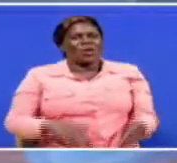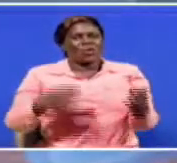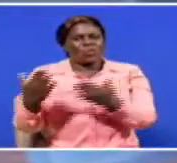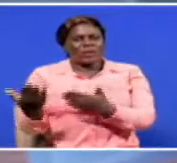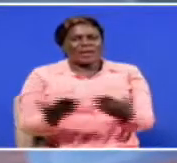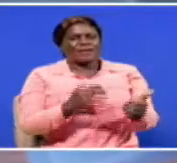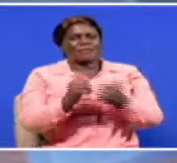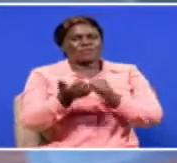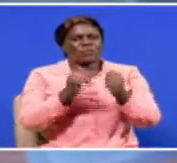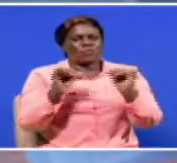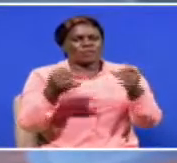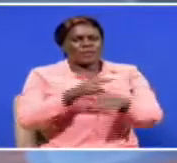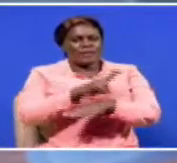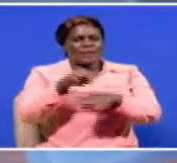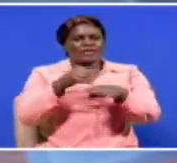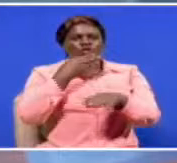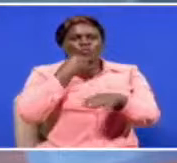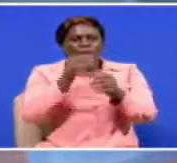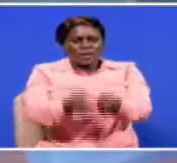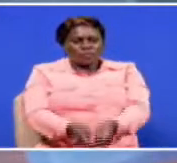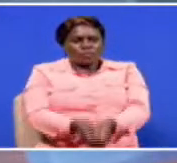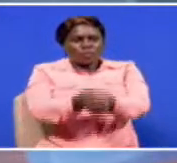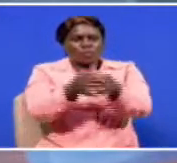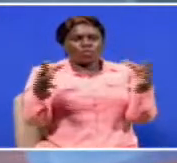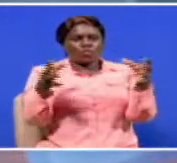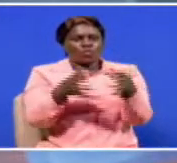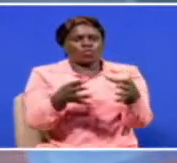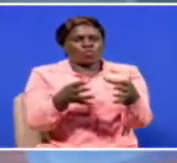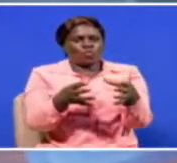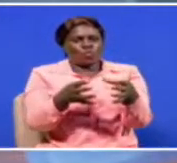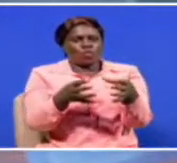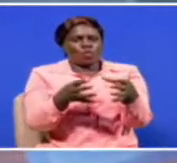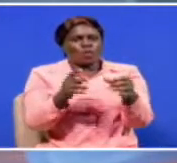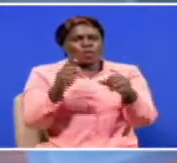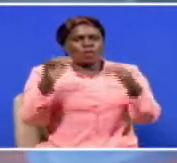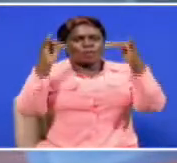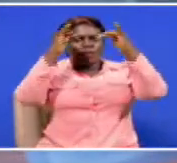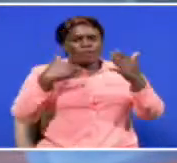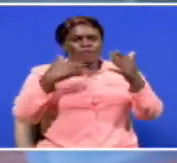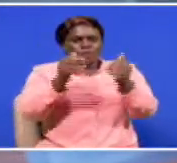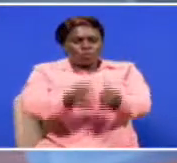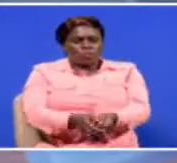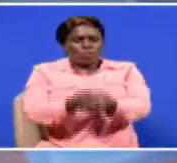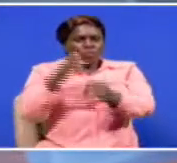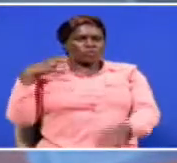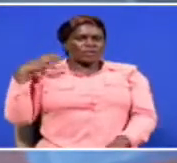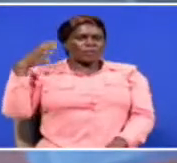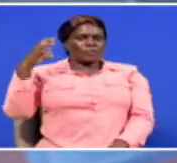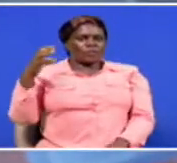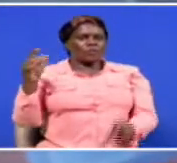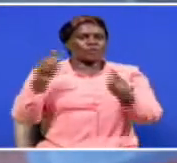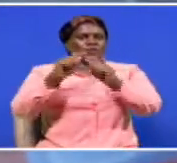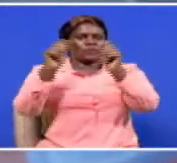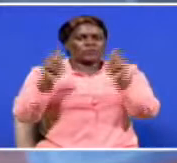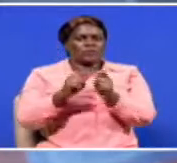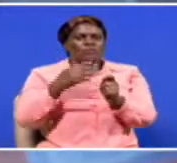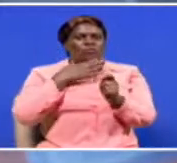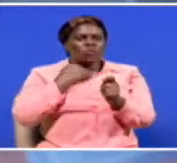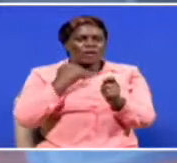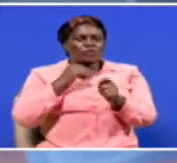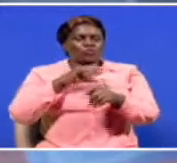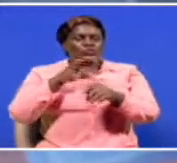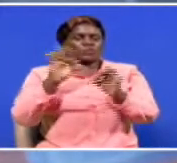Let's get sporty. The national men's volleyball team, Wafalme, is in camp ahead of the Africa Men's Championships. The team is seeking to